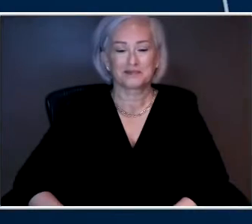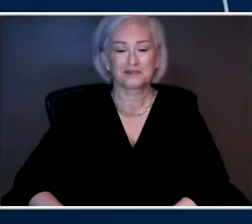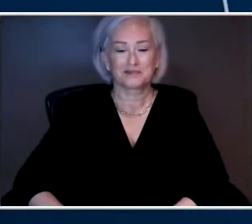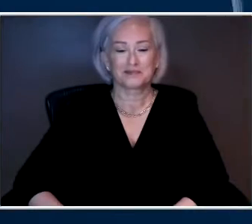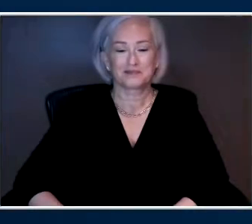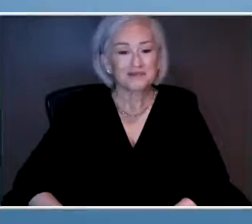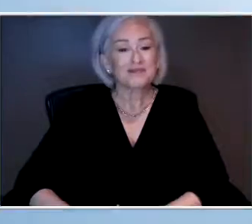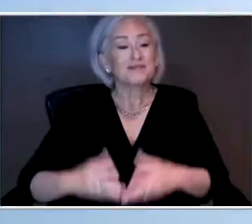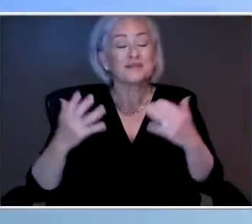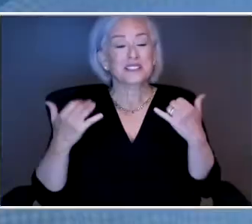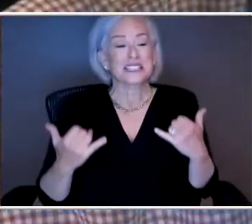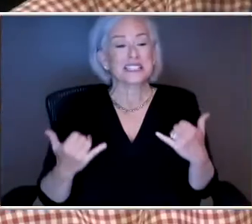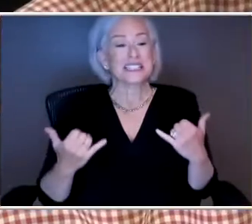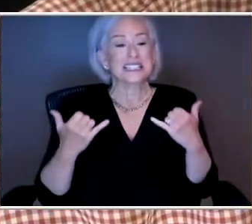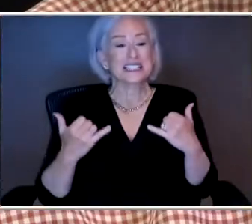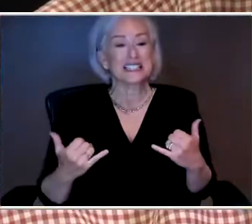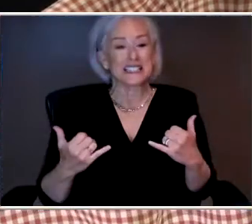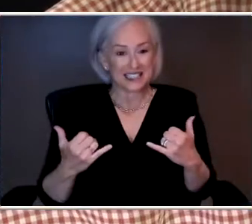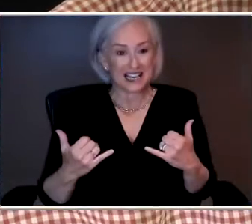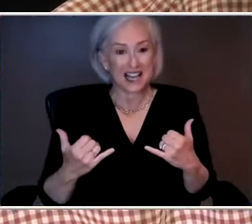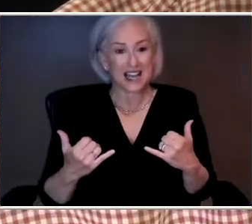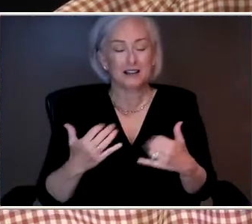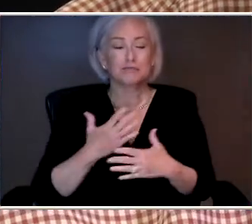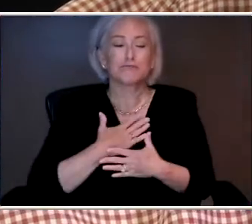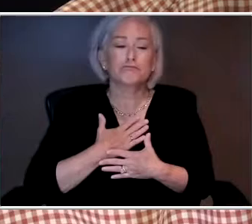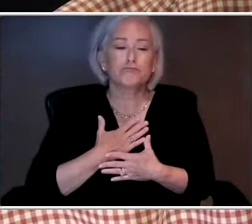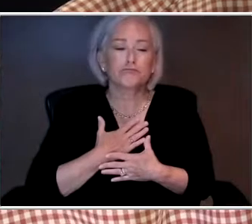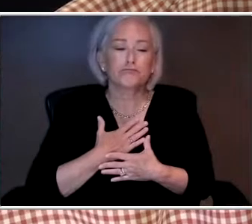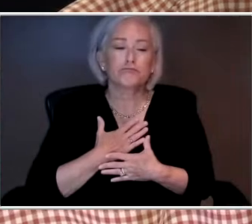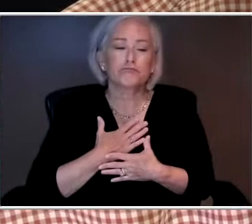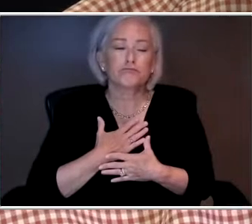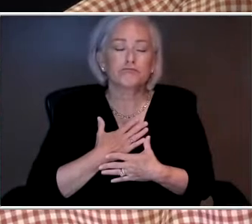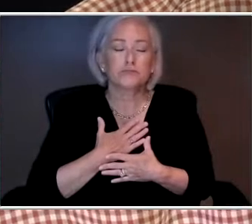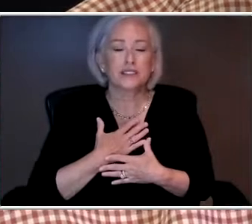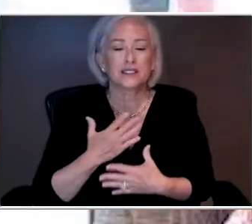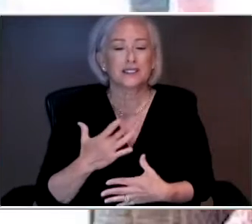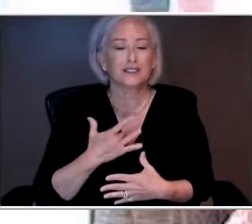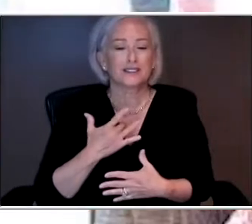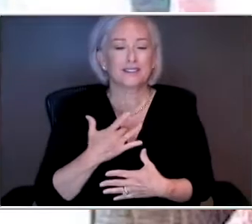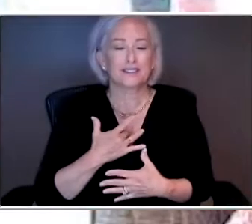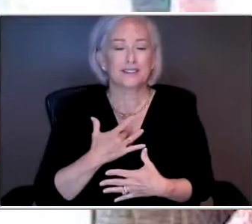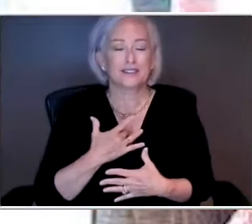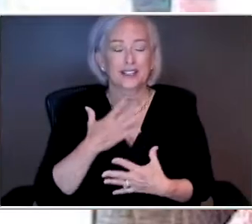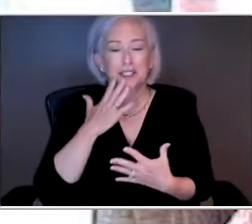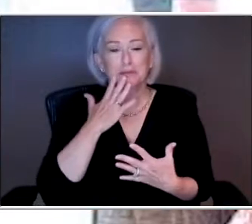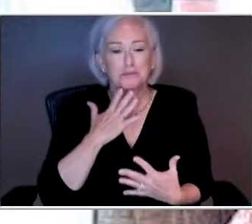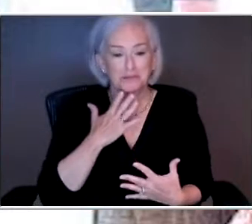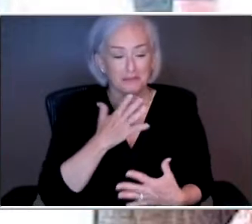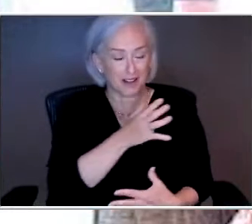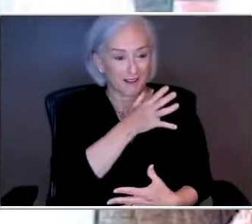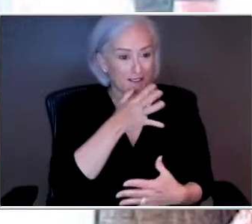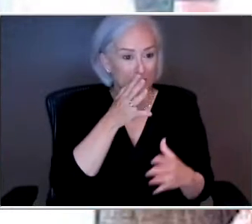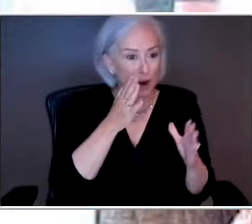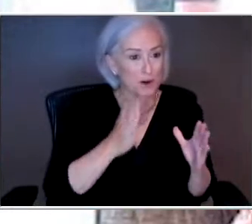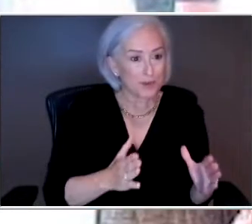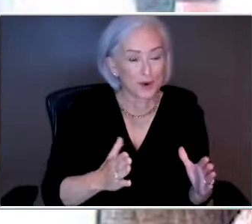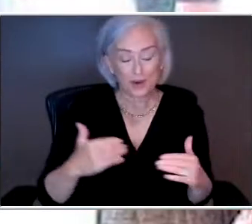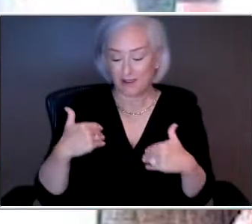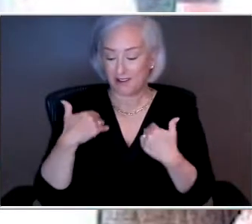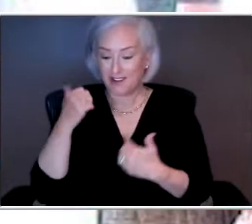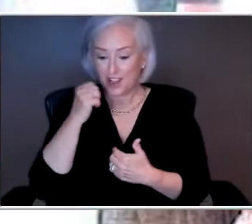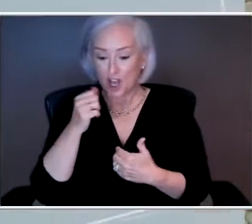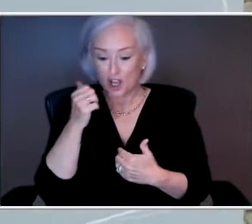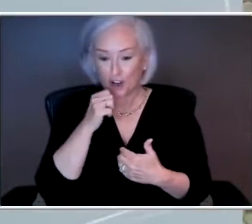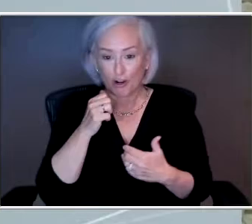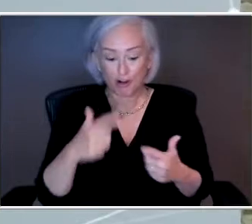Coming up today, moved to tears by a complete stranger, a farmer and a young girl hundreds of miles apart, but